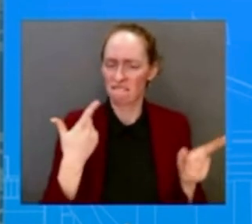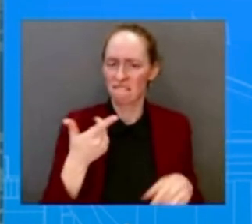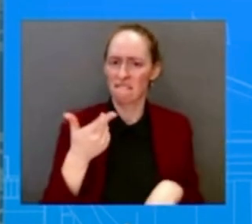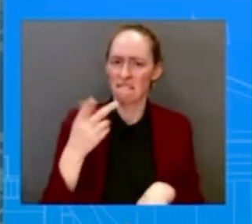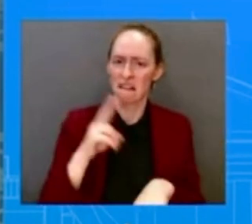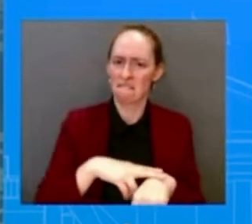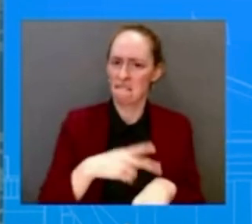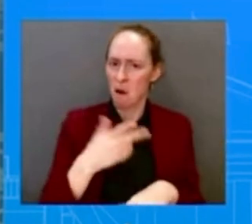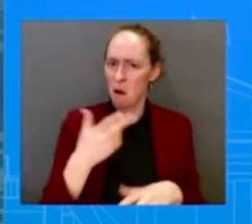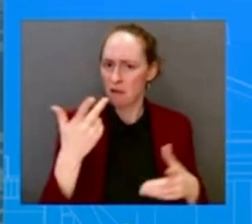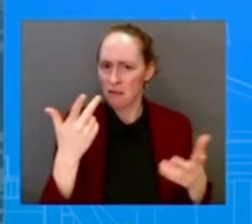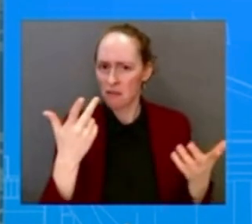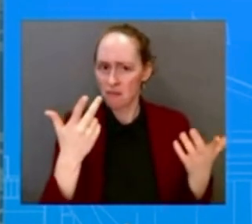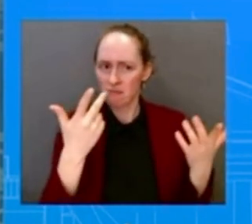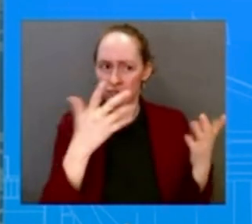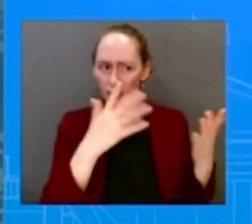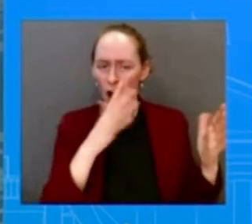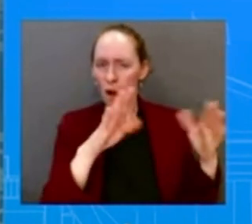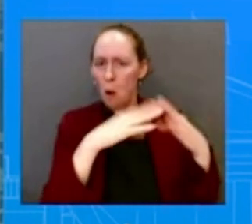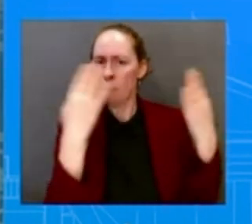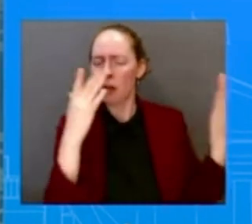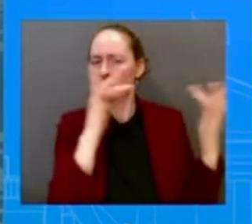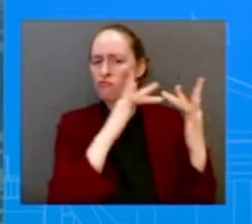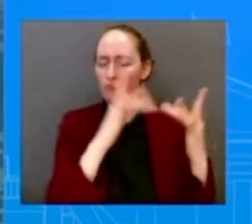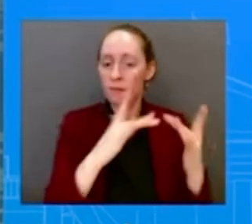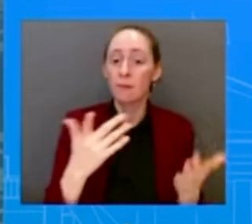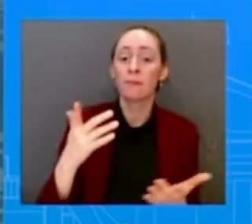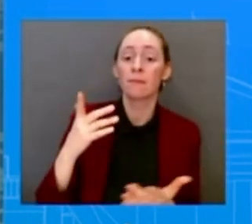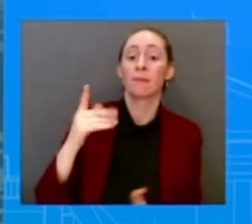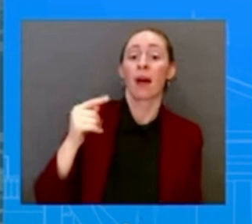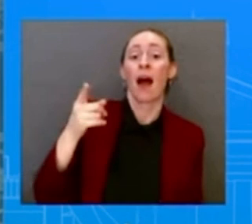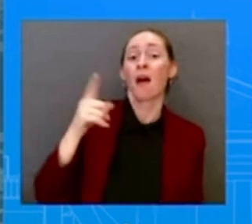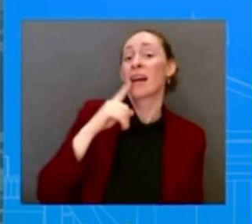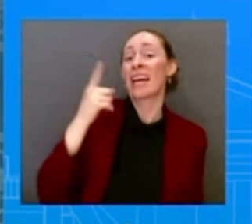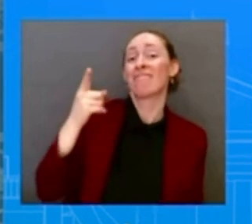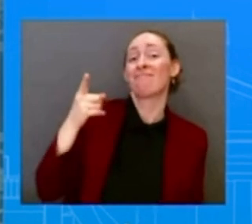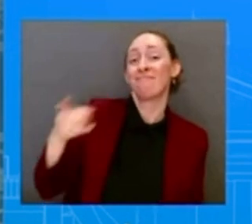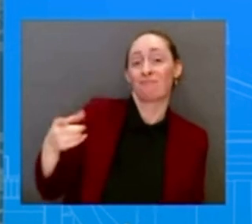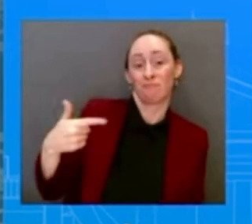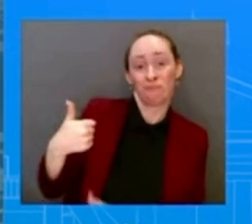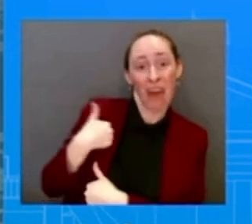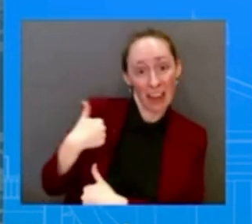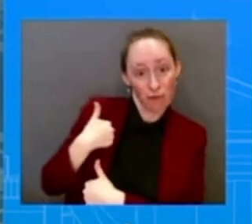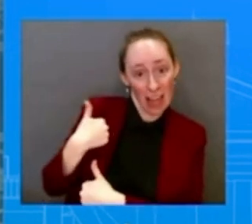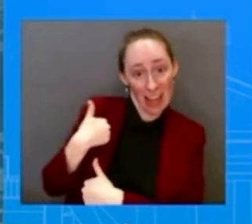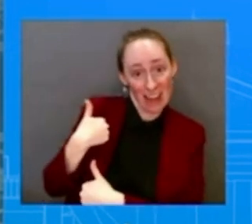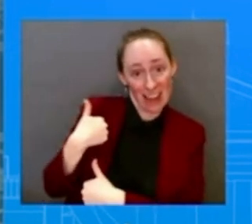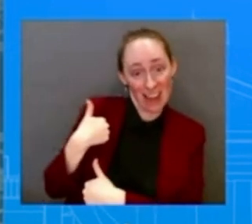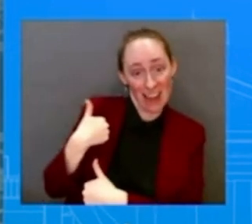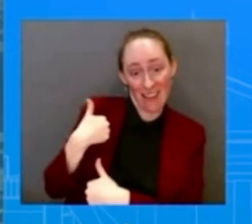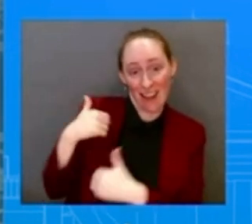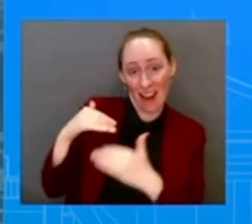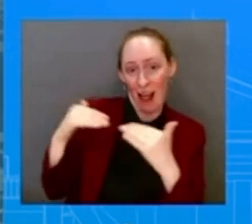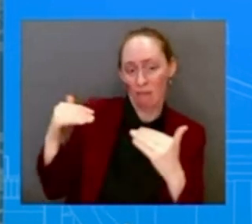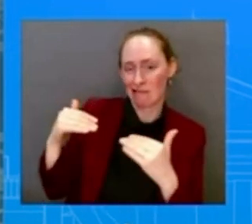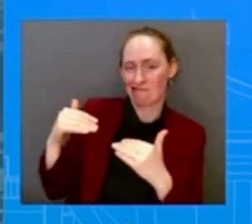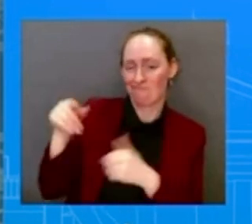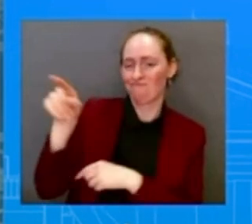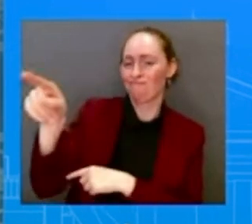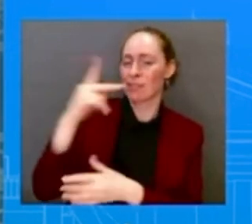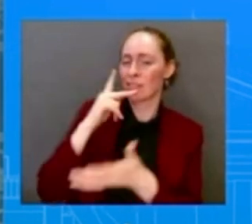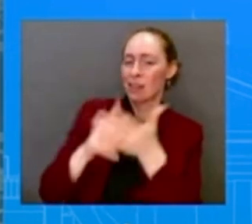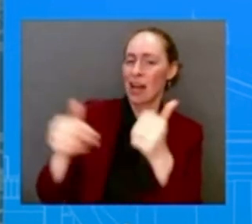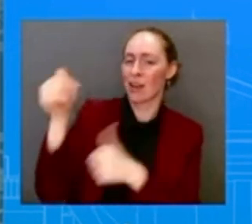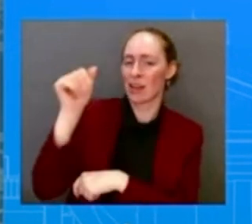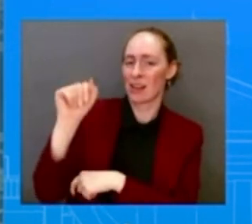ones do not appear to be open right now. Secretary Austin made a good faith effort to reach out to his counterpart